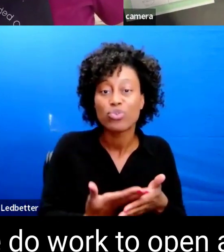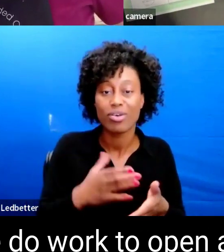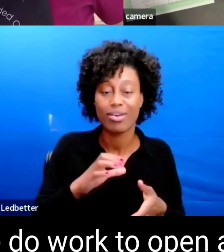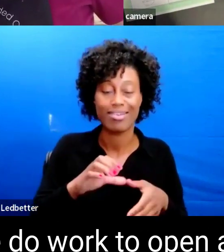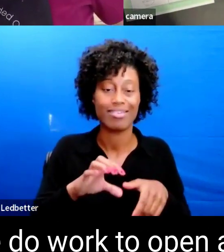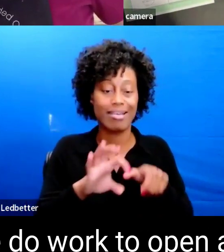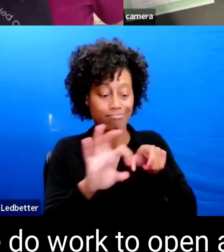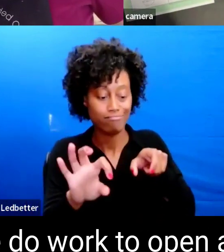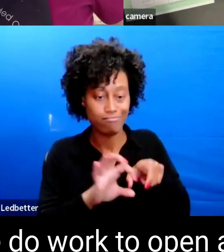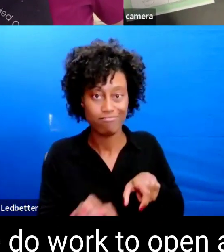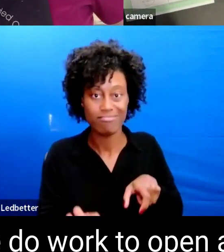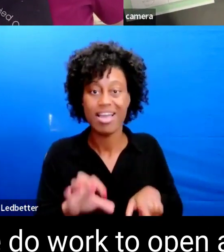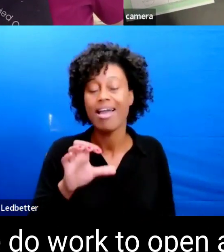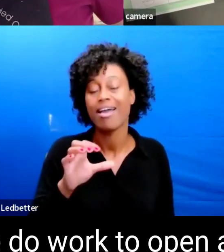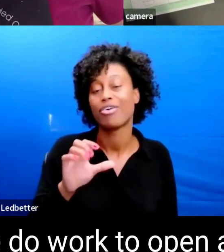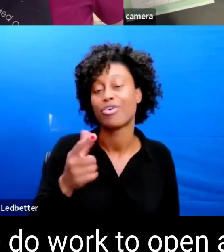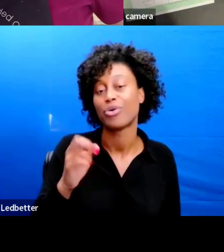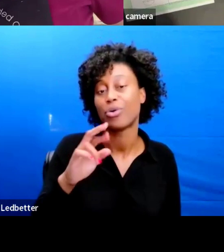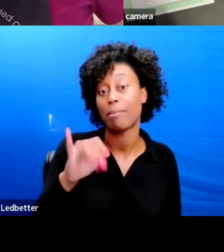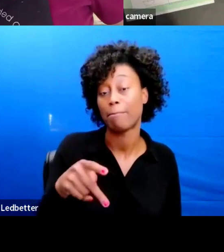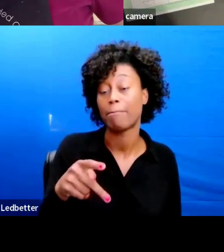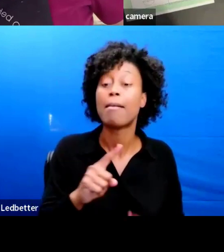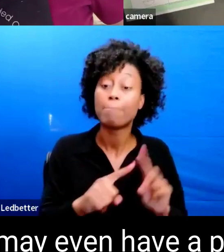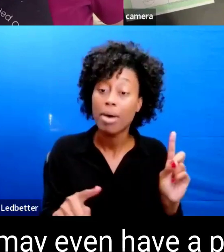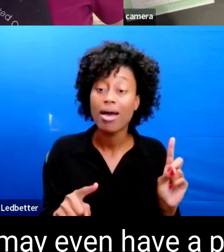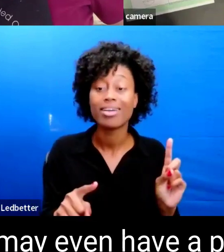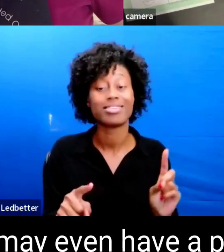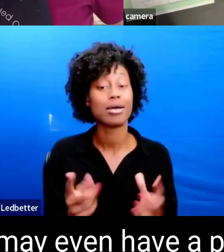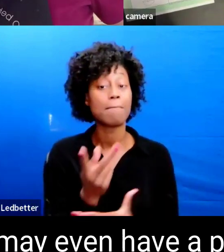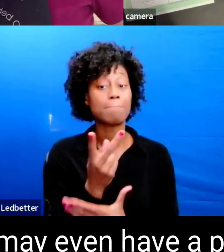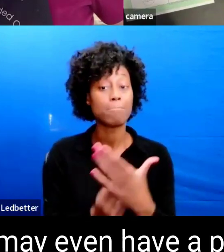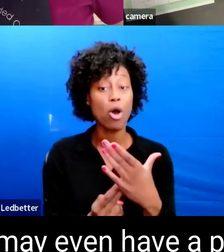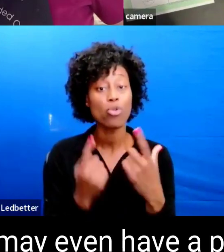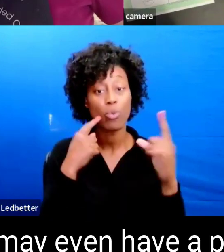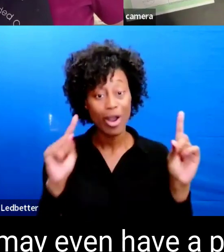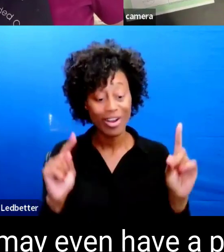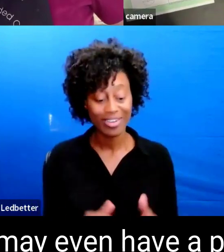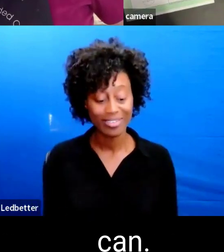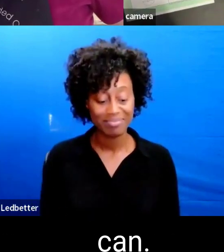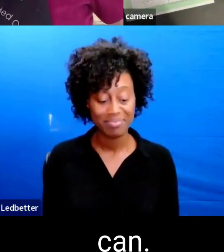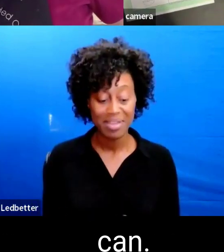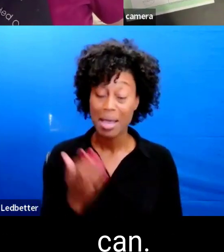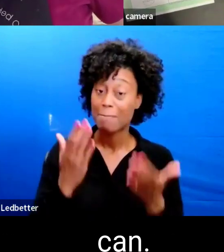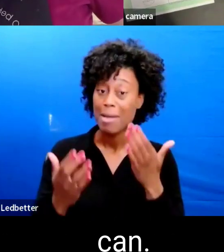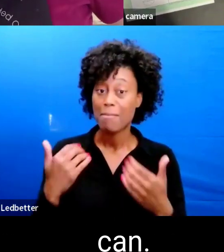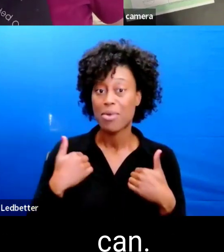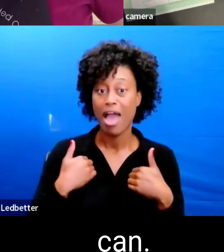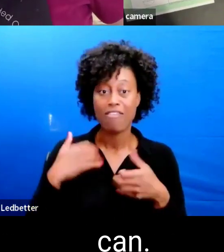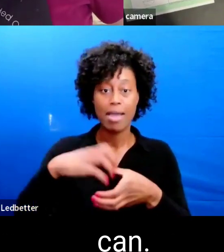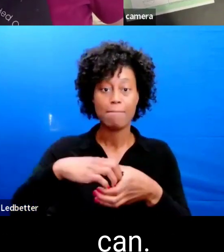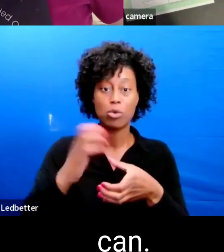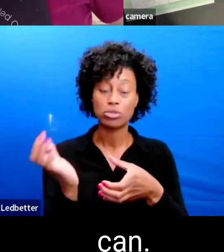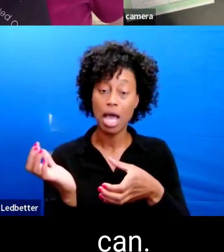All of those do work to open a can of tuna. You may even have a pull top can.